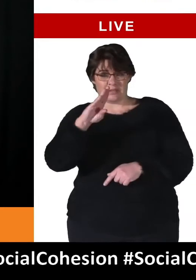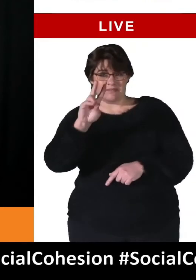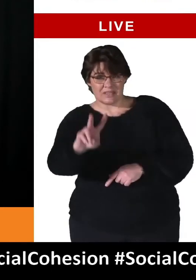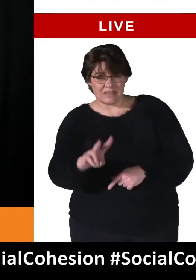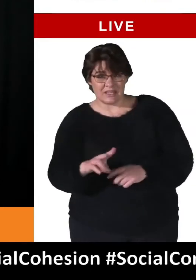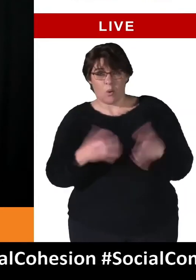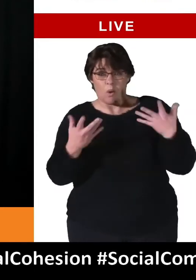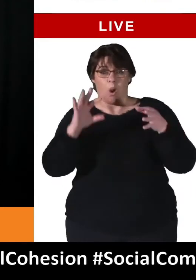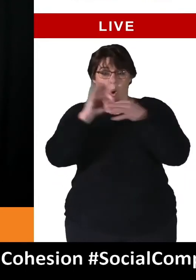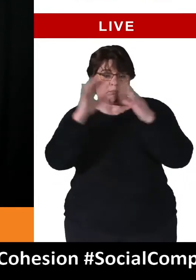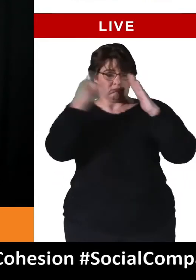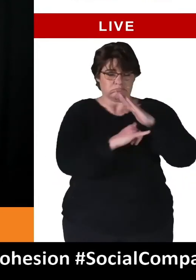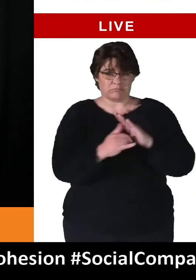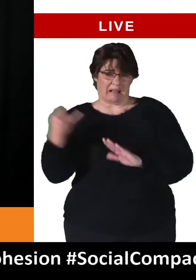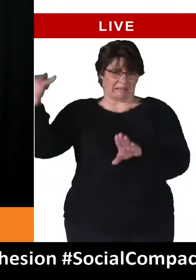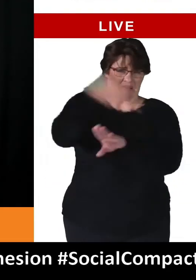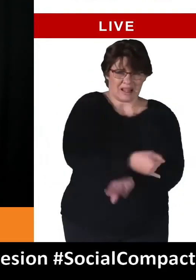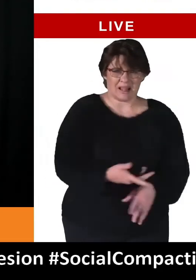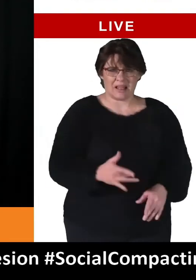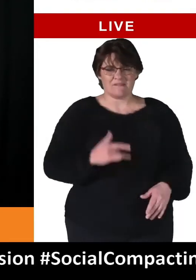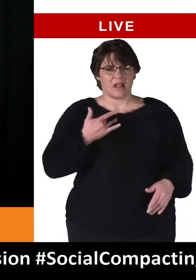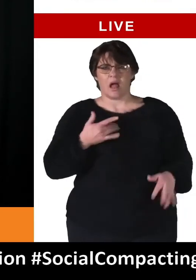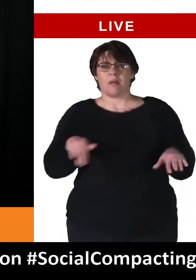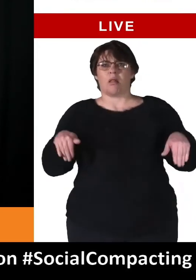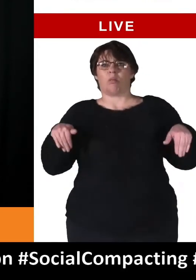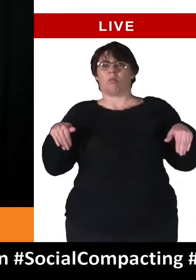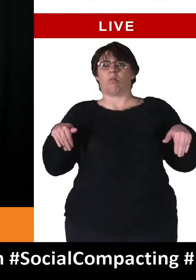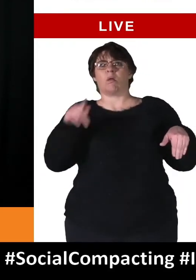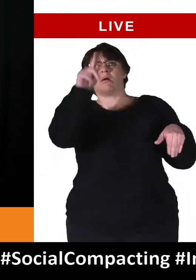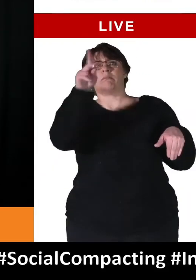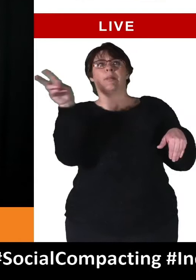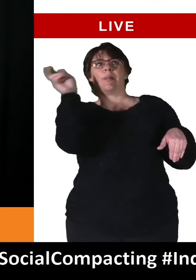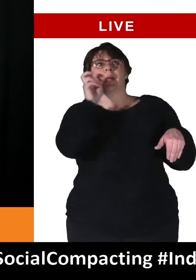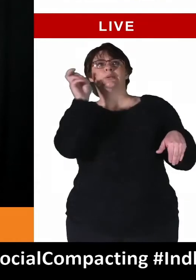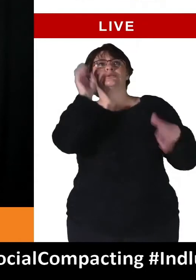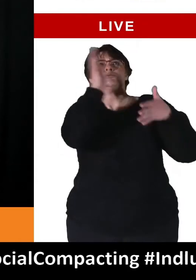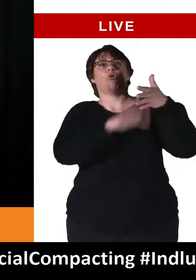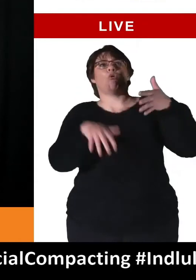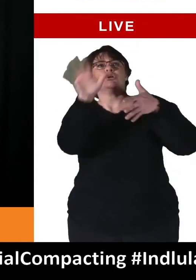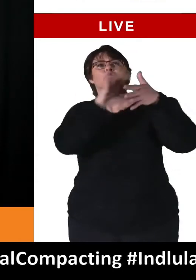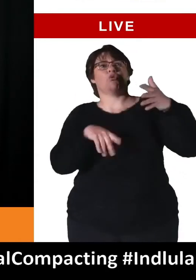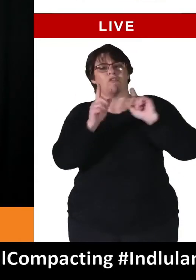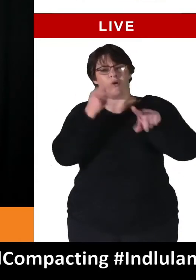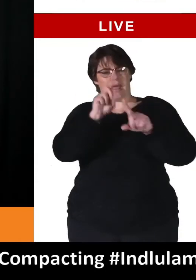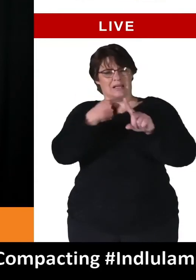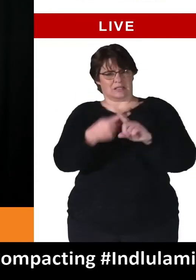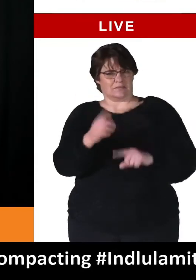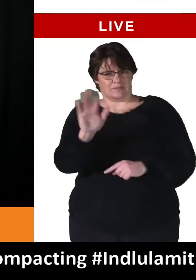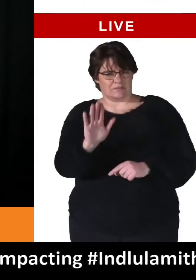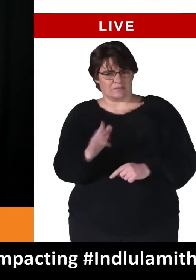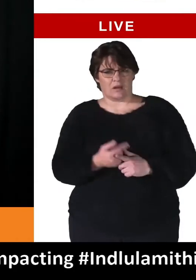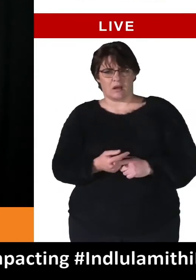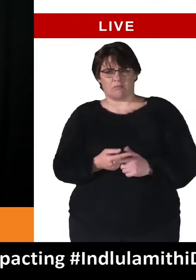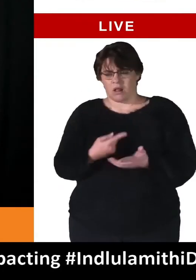households of South Africa feels that we are not just sitting there to listen to stories from the executive, to